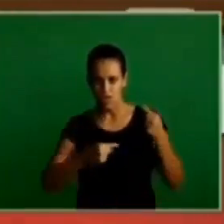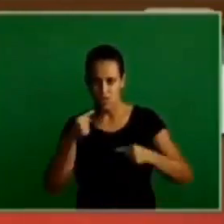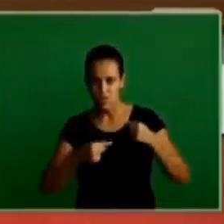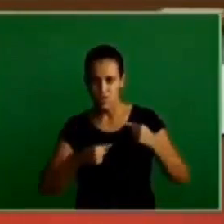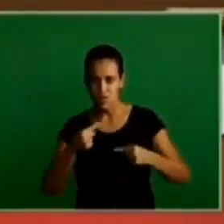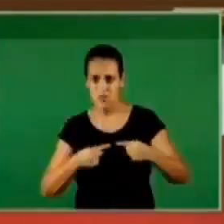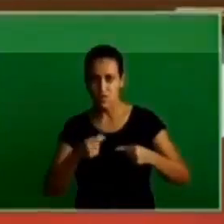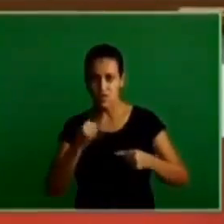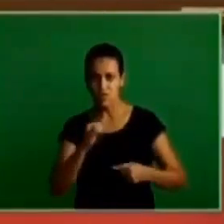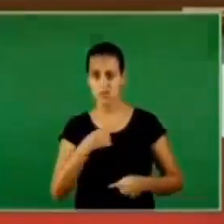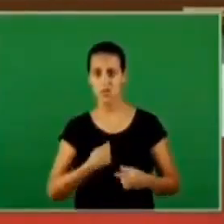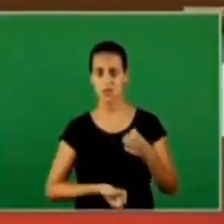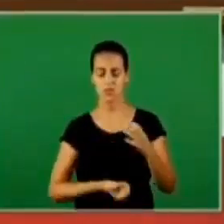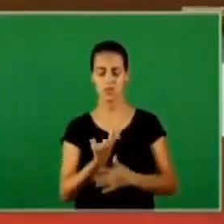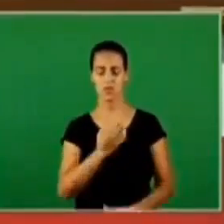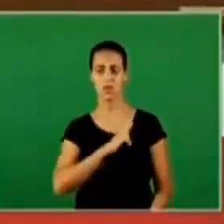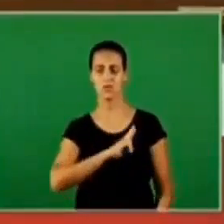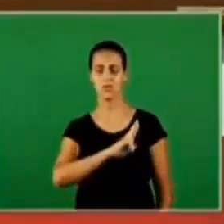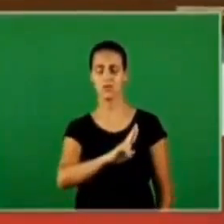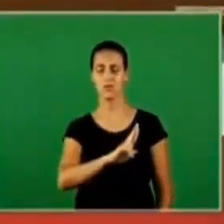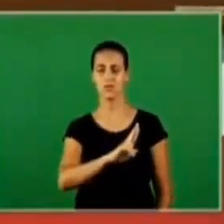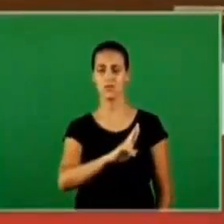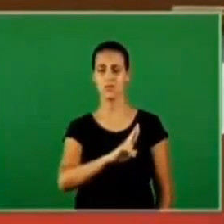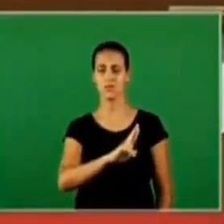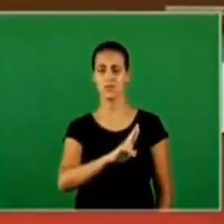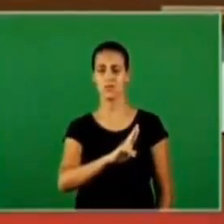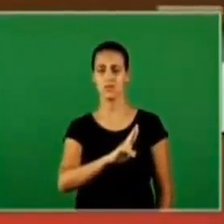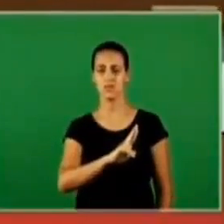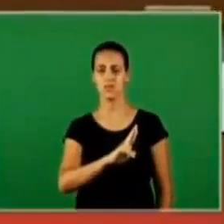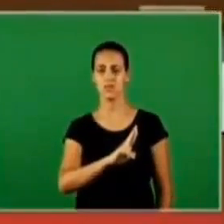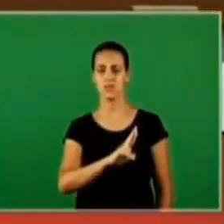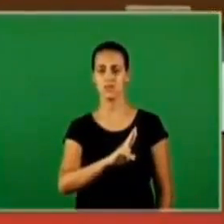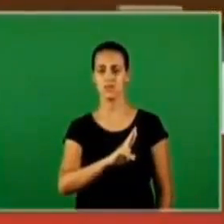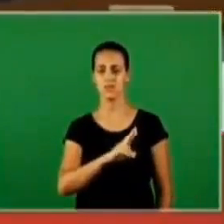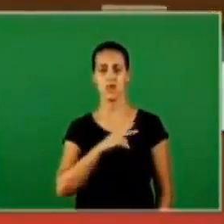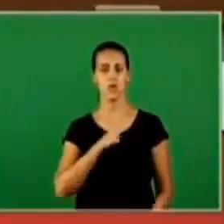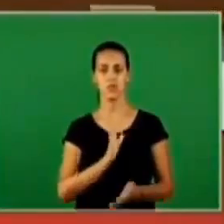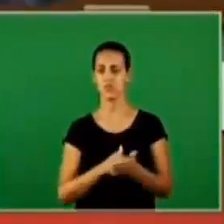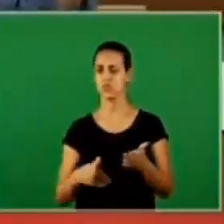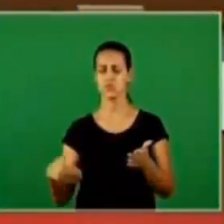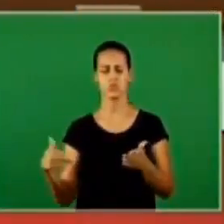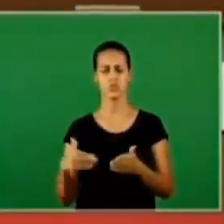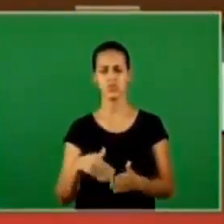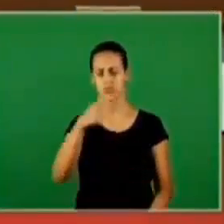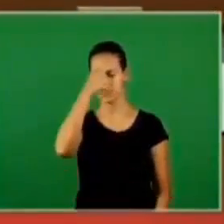Somebody may say, if I base a religion based on this, I will place